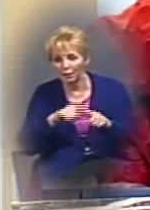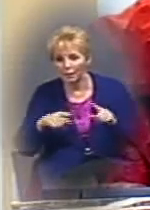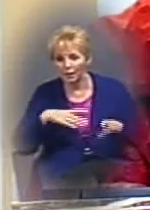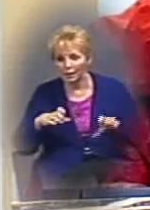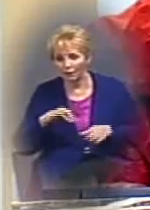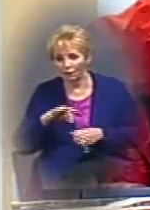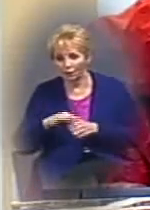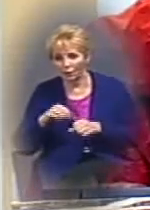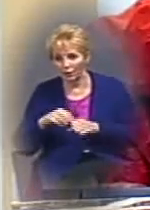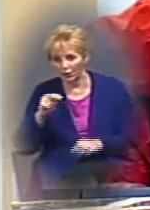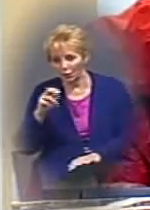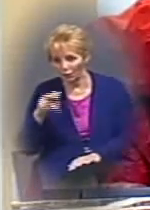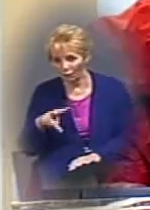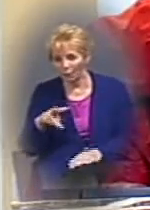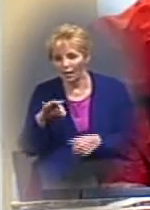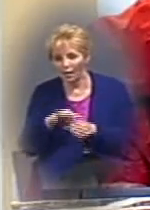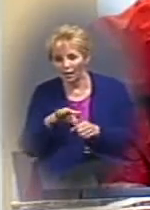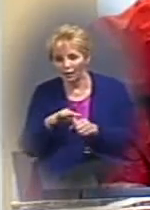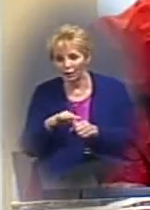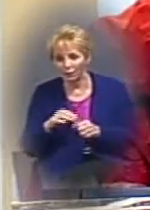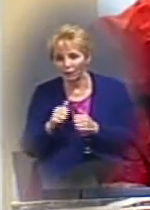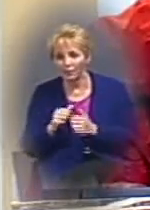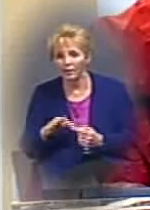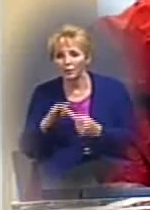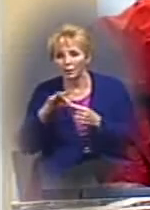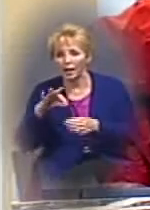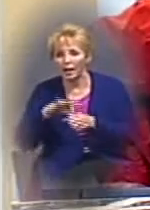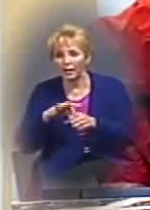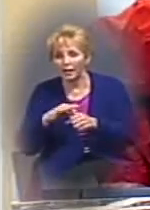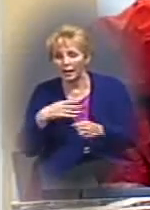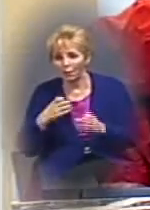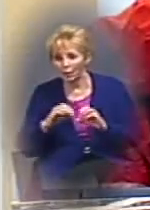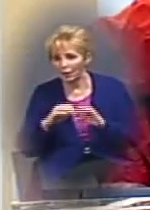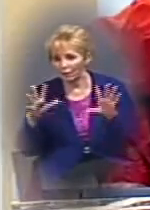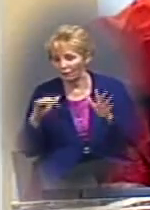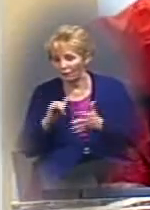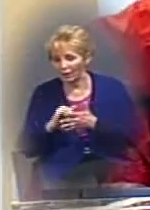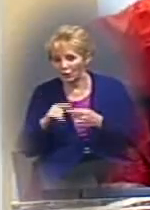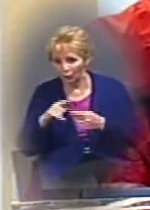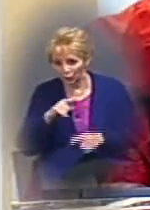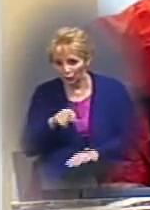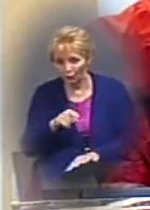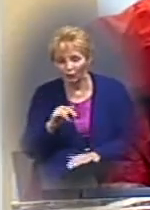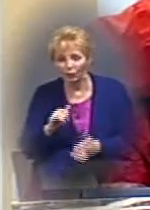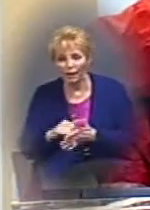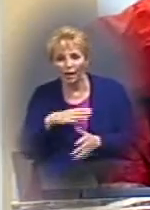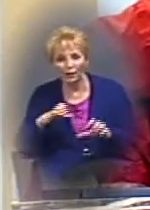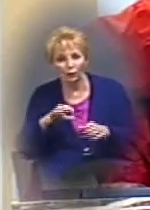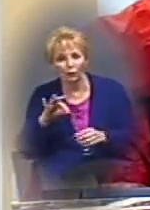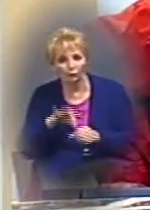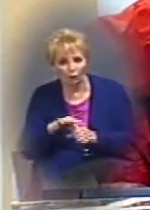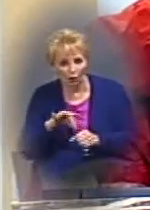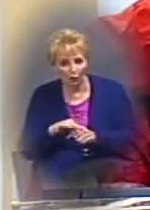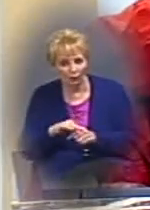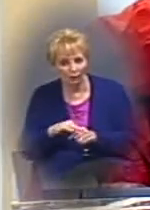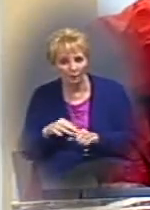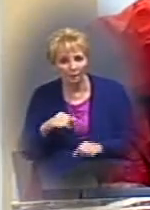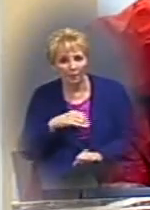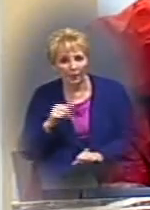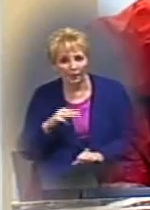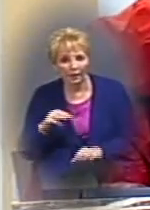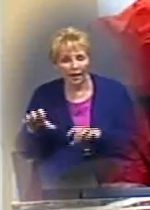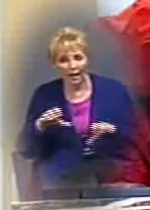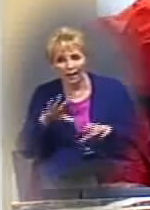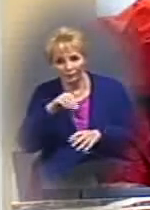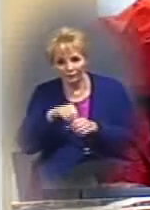vote in the November elections for the special election. Just so I want to clarify that to you, that I do vote, and I am an